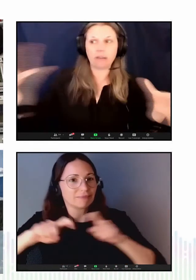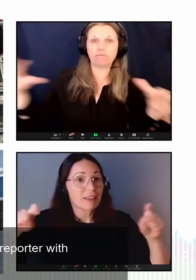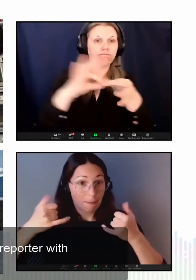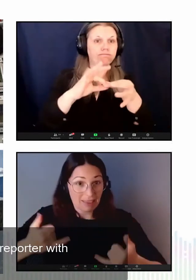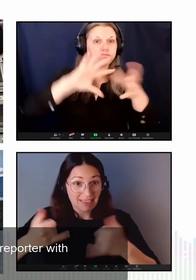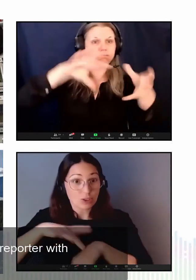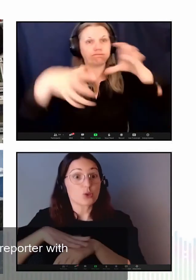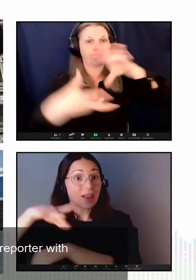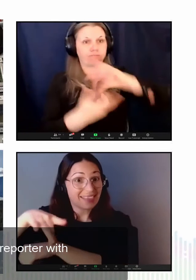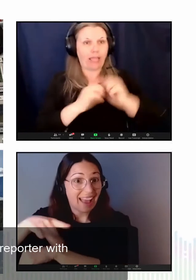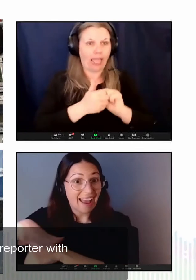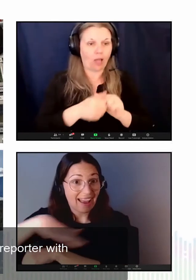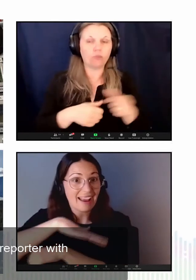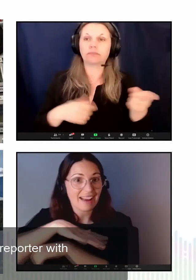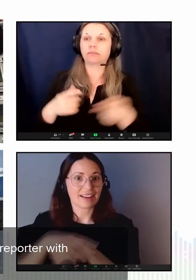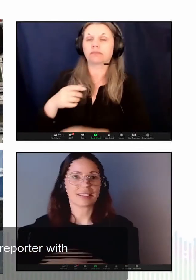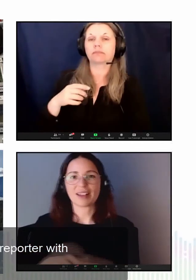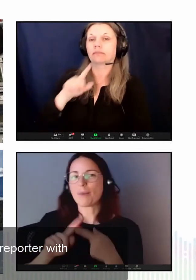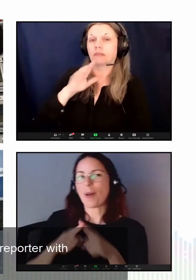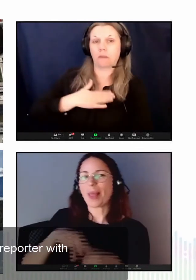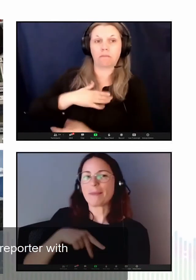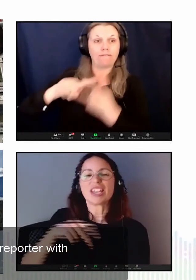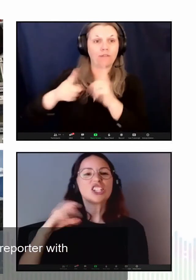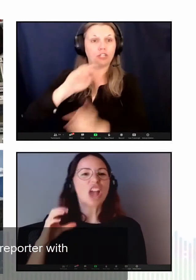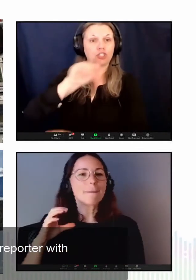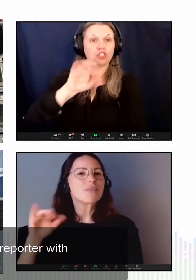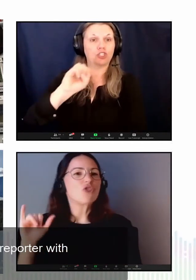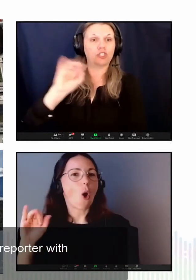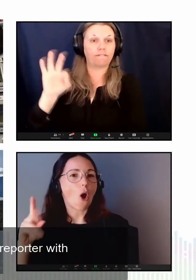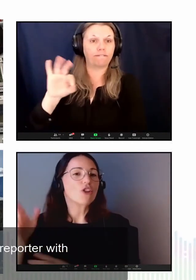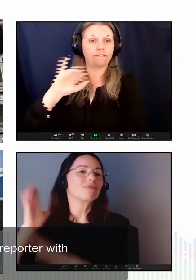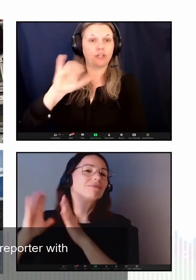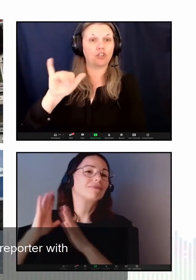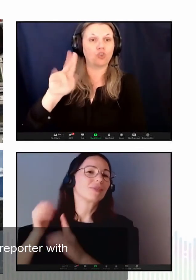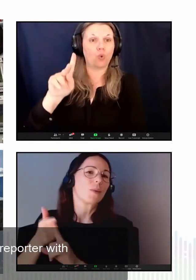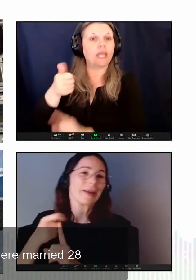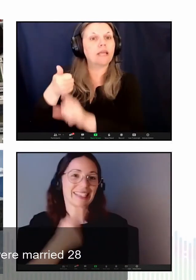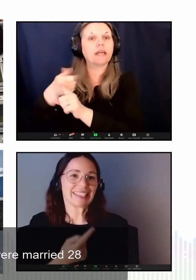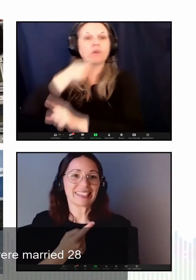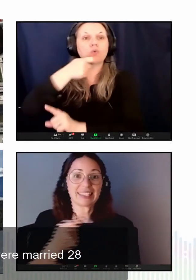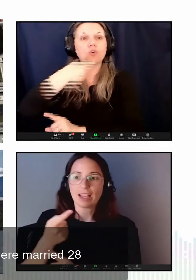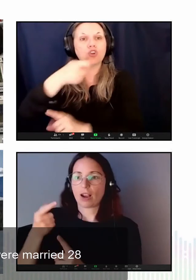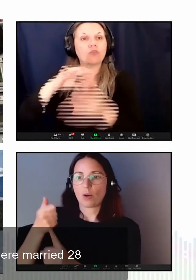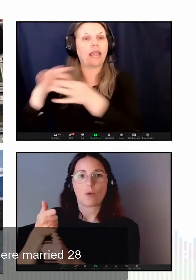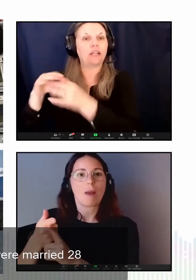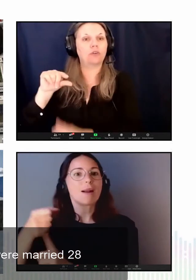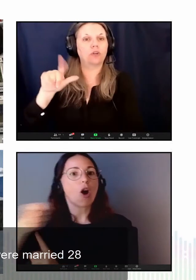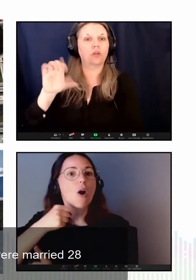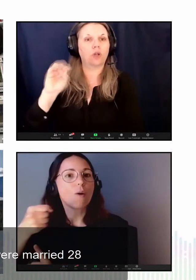My friend Jeff York used to say, he was a reporter with the Globe and Mail. He